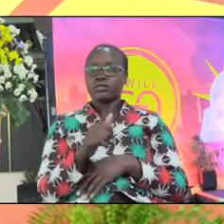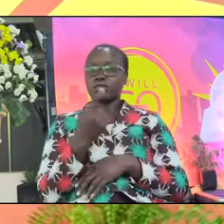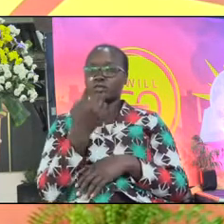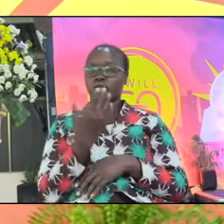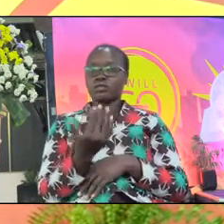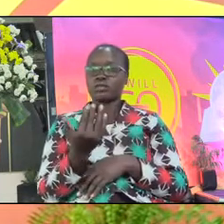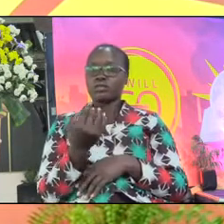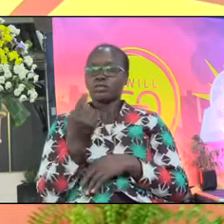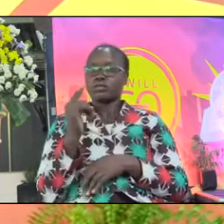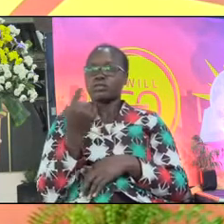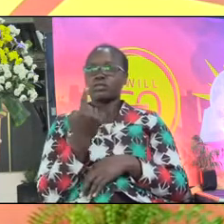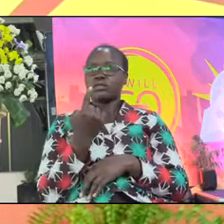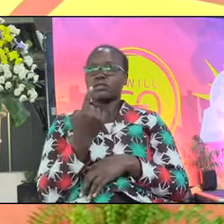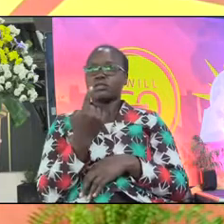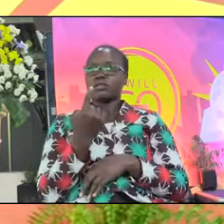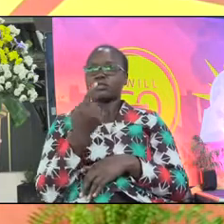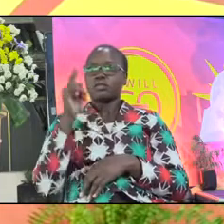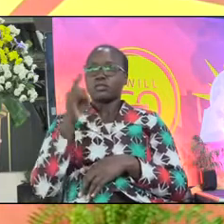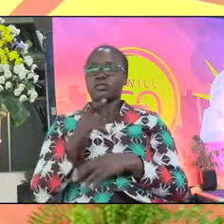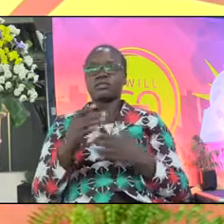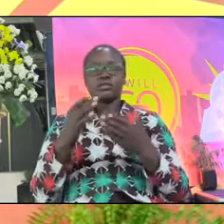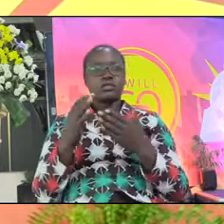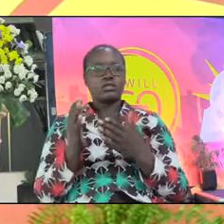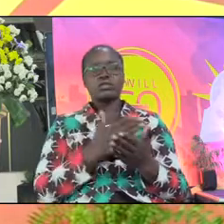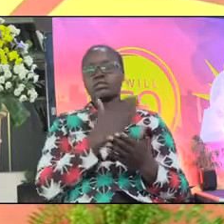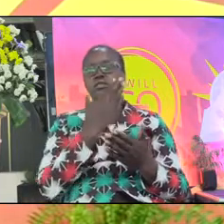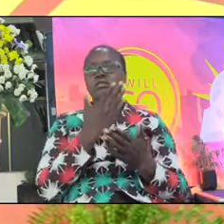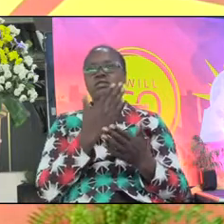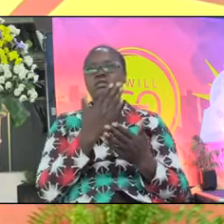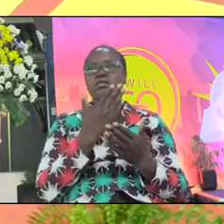One thing. First, you got to do what?